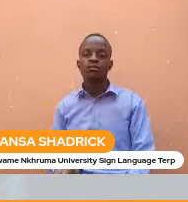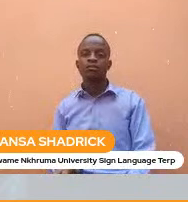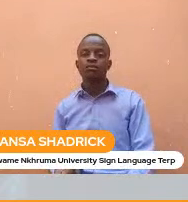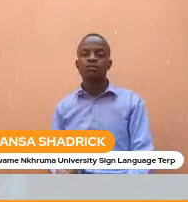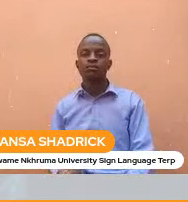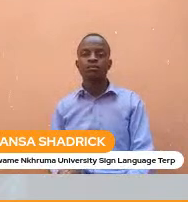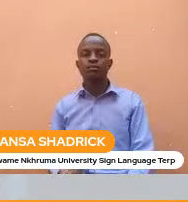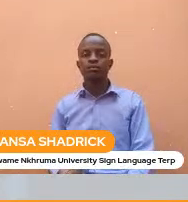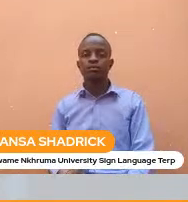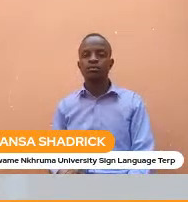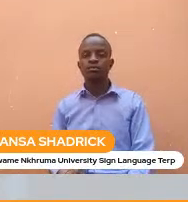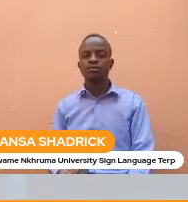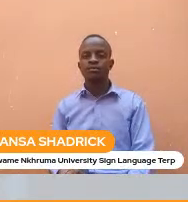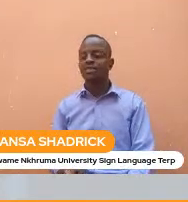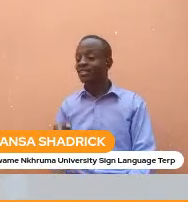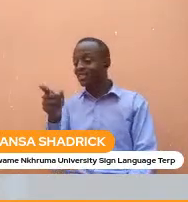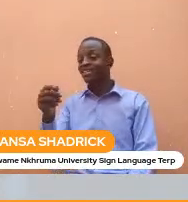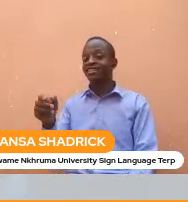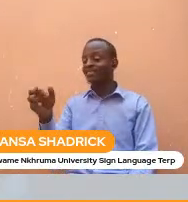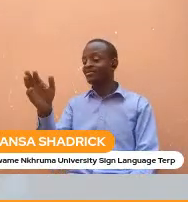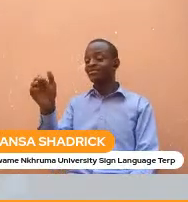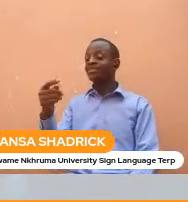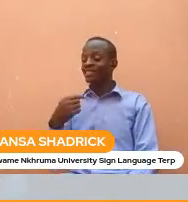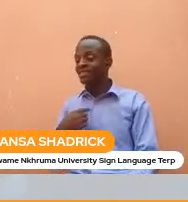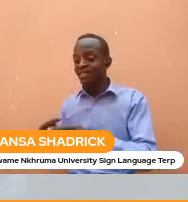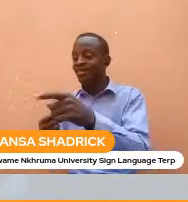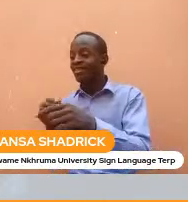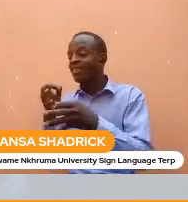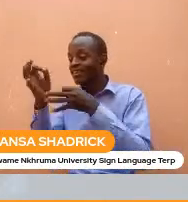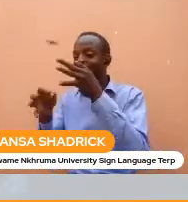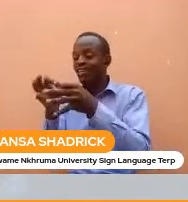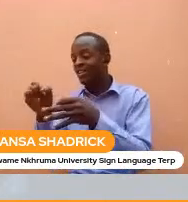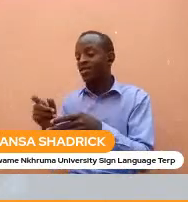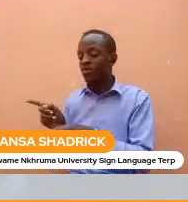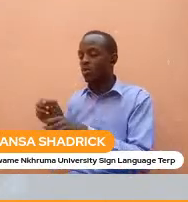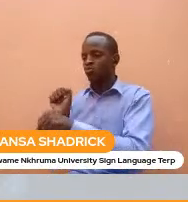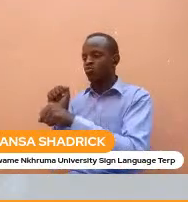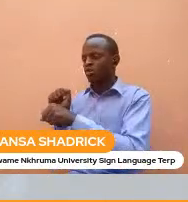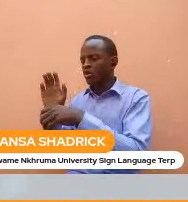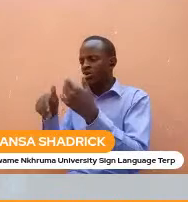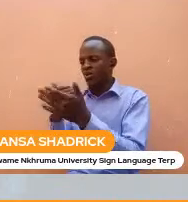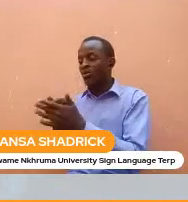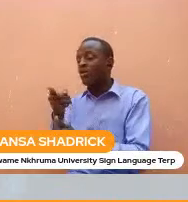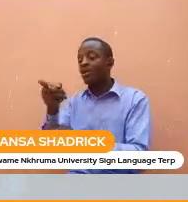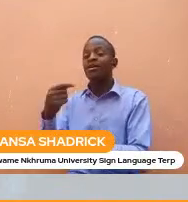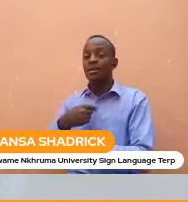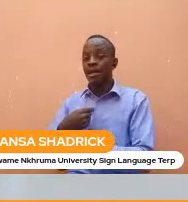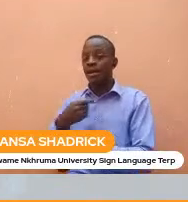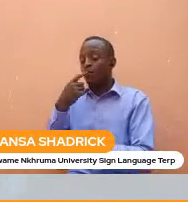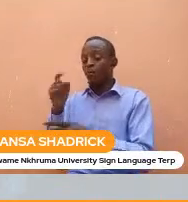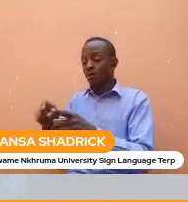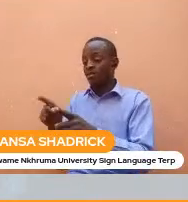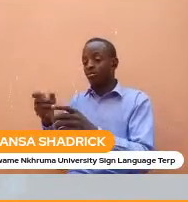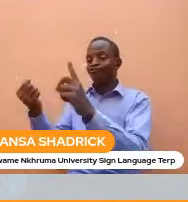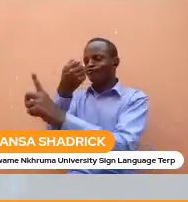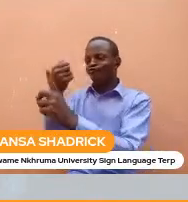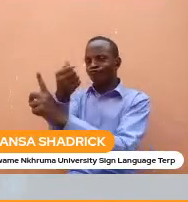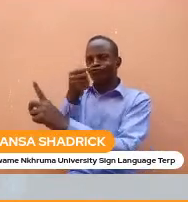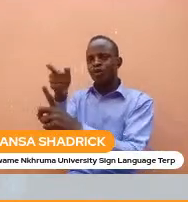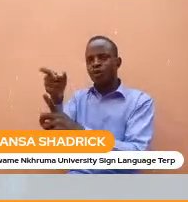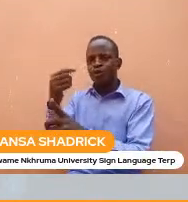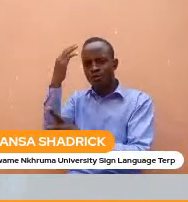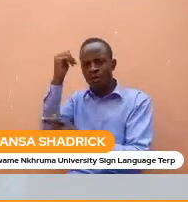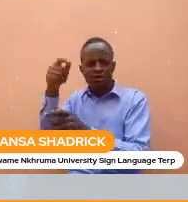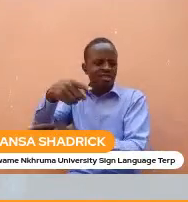you, Mote, because I know Inge has spoken from a healthcare provider's point of view. Now I know that you're an advocate to speak to these young people to hear their